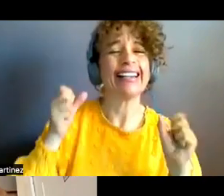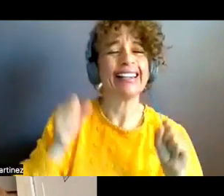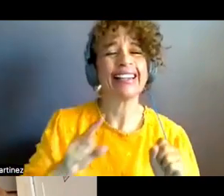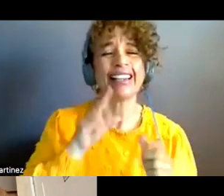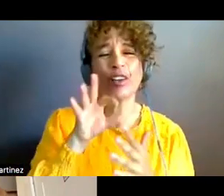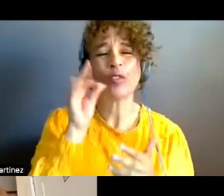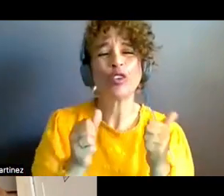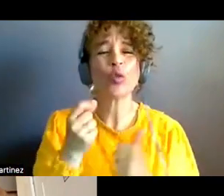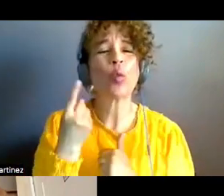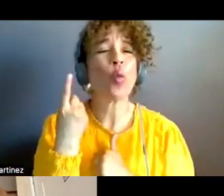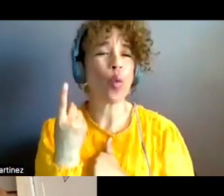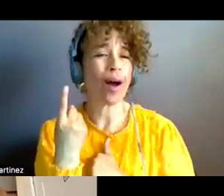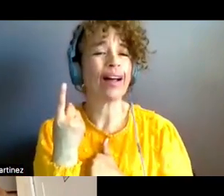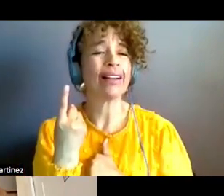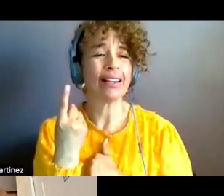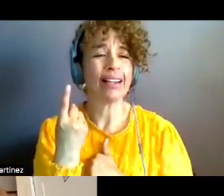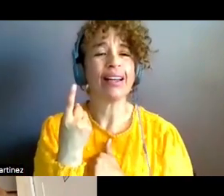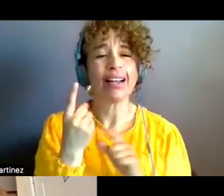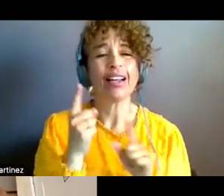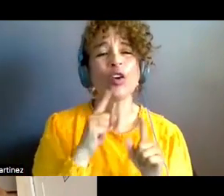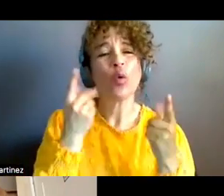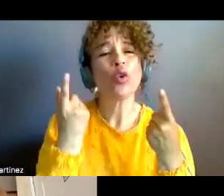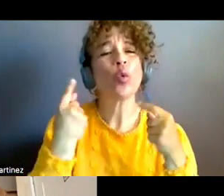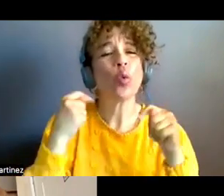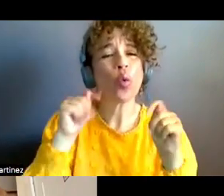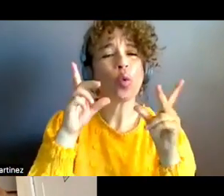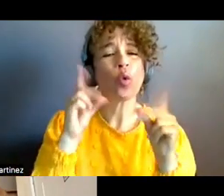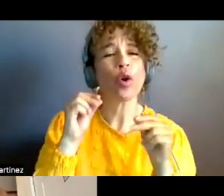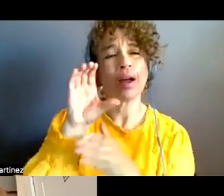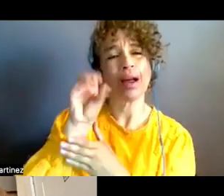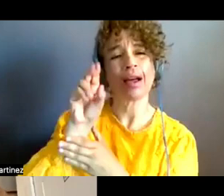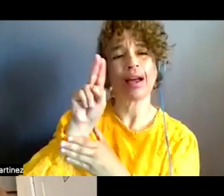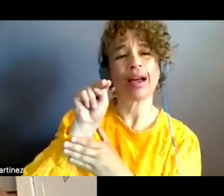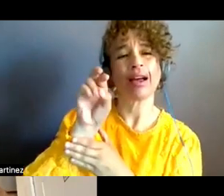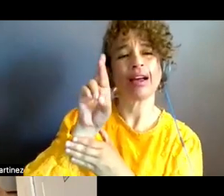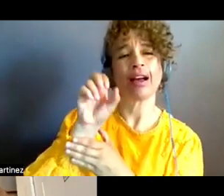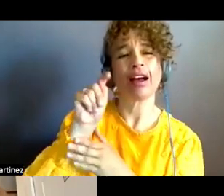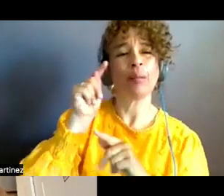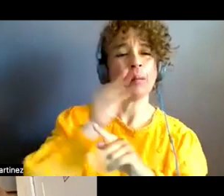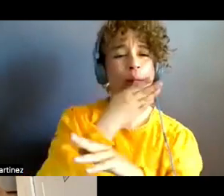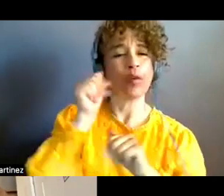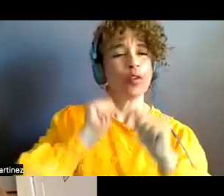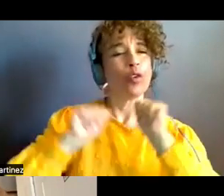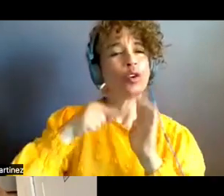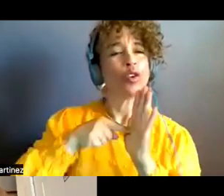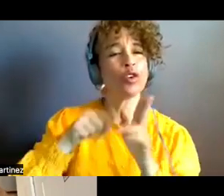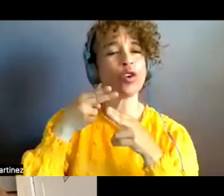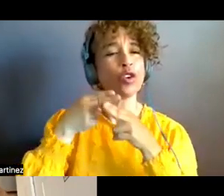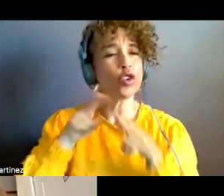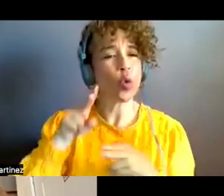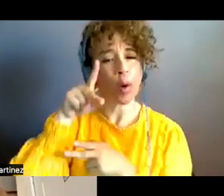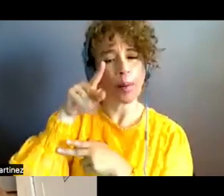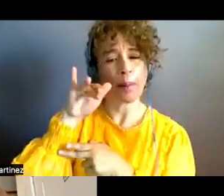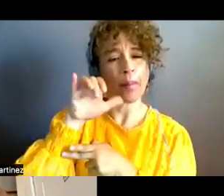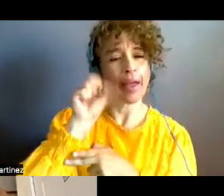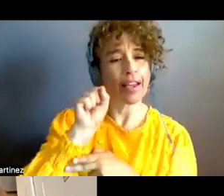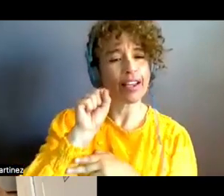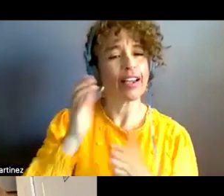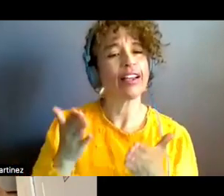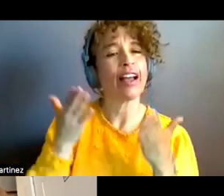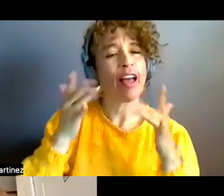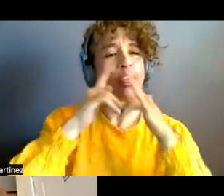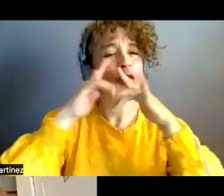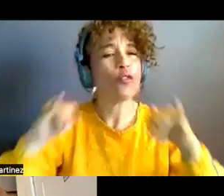what you want. So what we tried to do in this concert was just present a lot of shorter pieces so we could present a variety